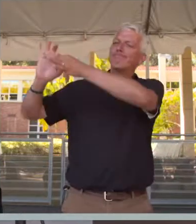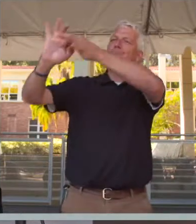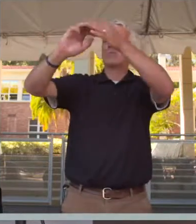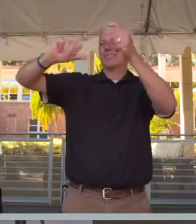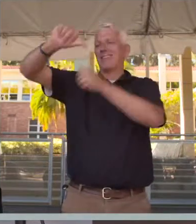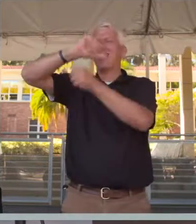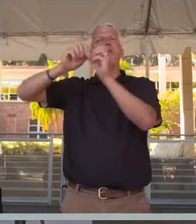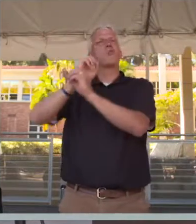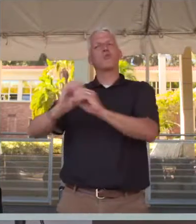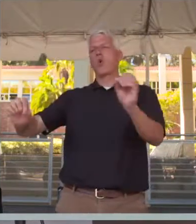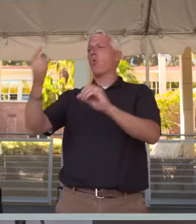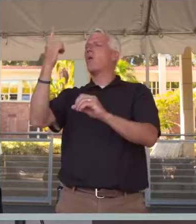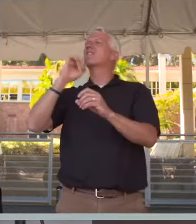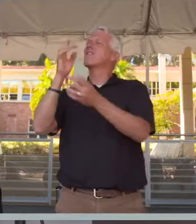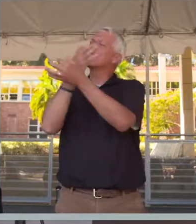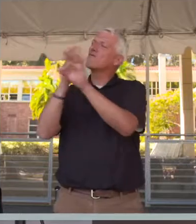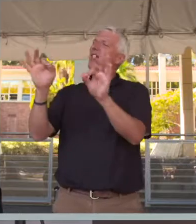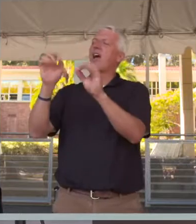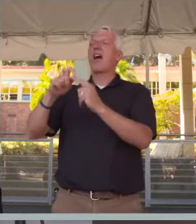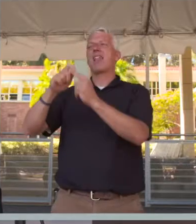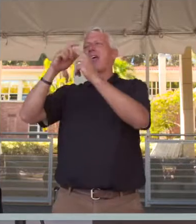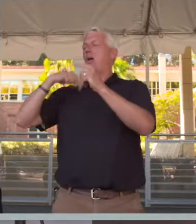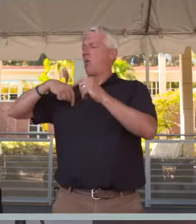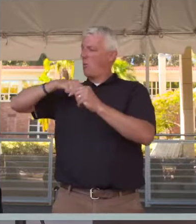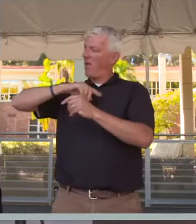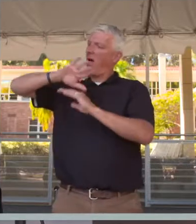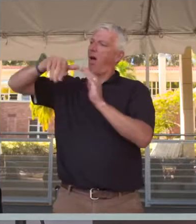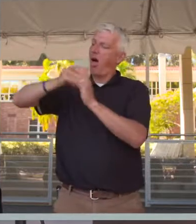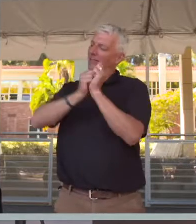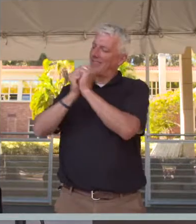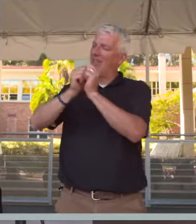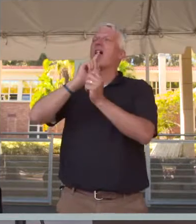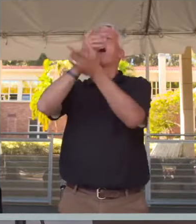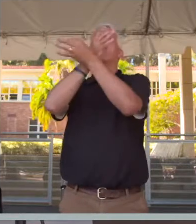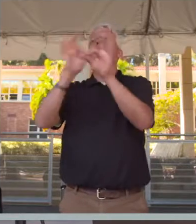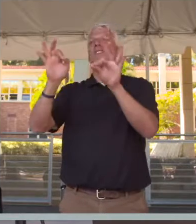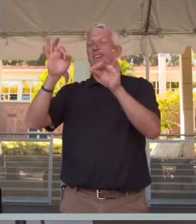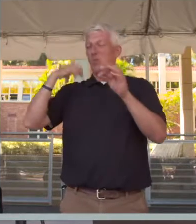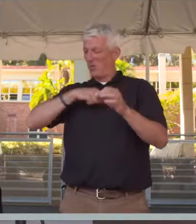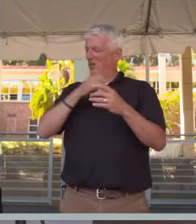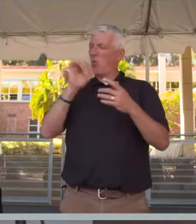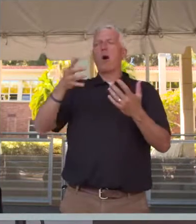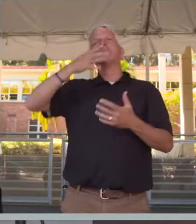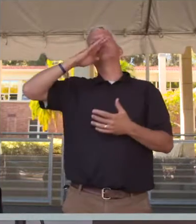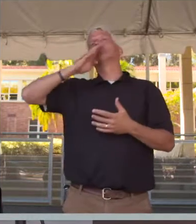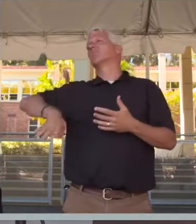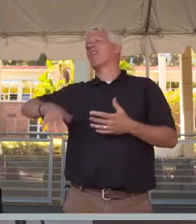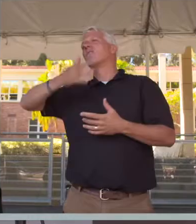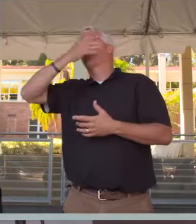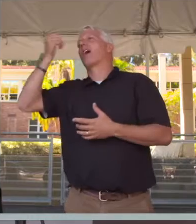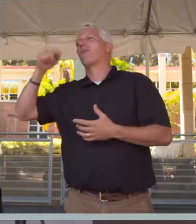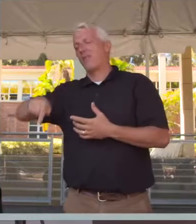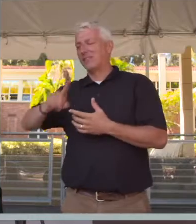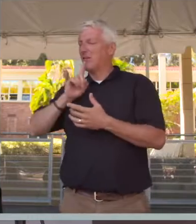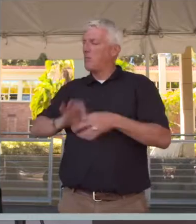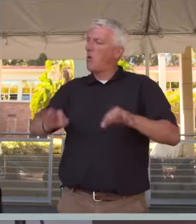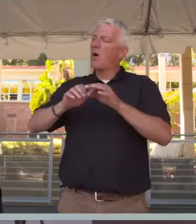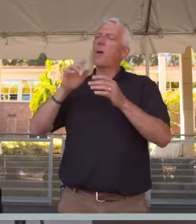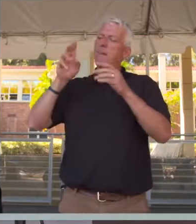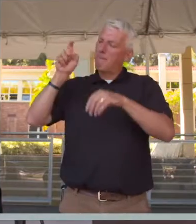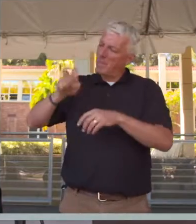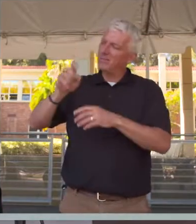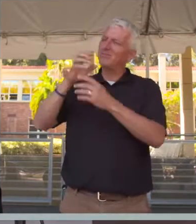No one is free until we are all free. We are UCLA because we will not lose sight of this guiding light that calls on us to love and